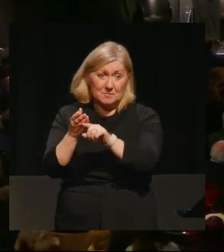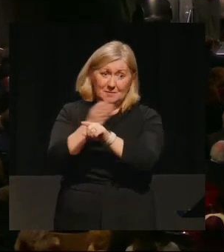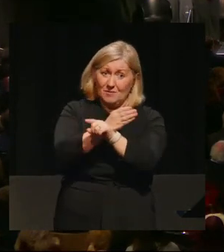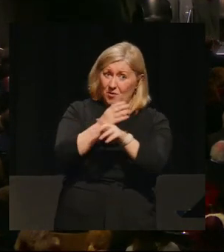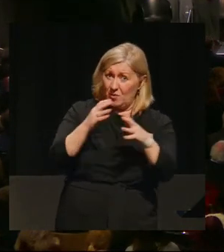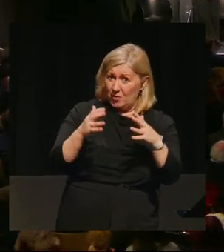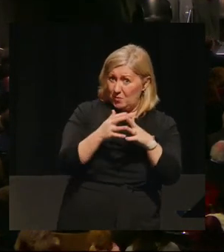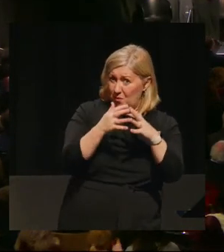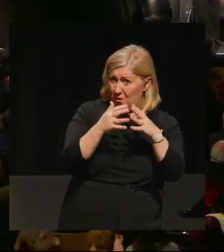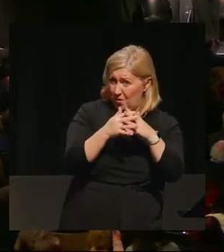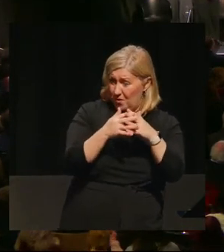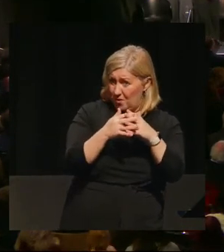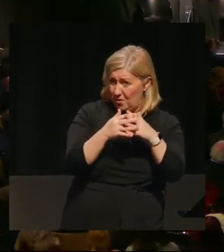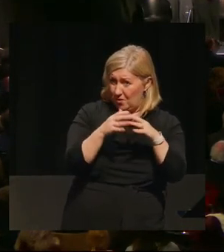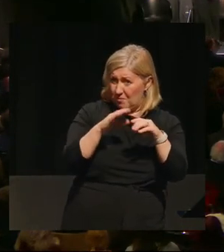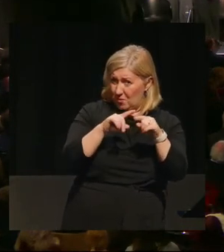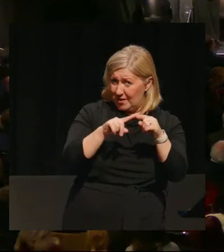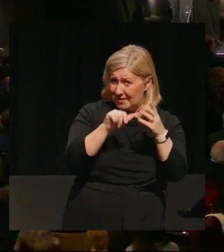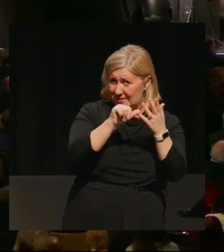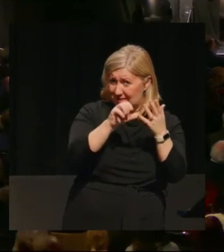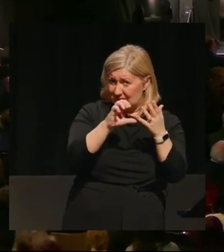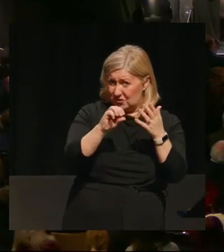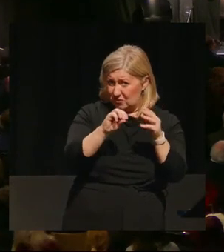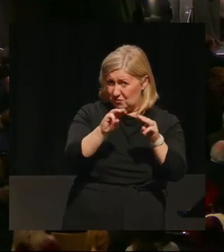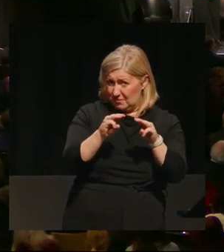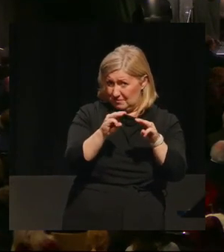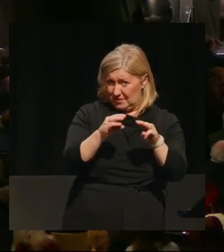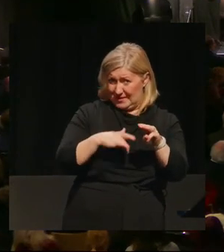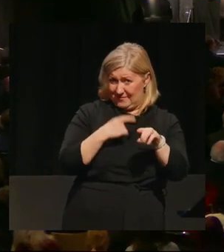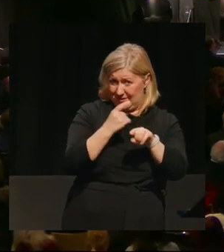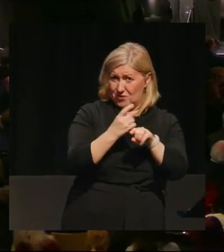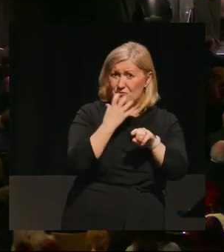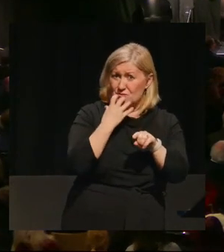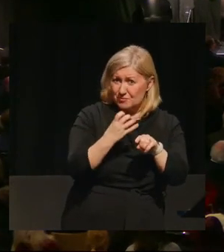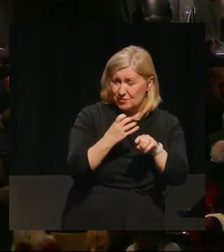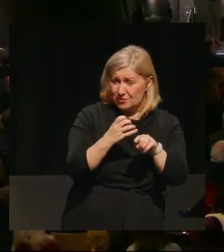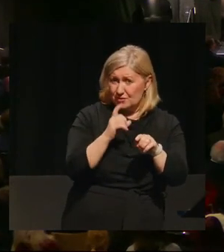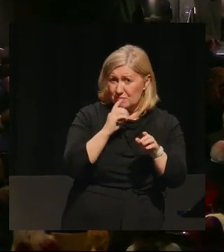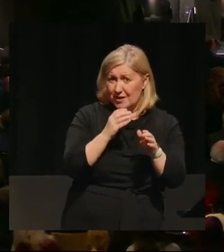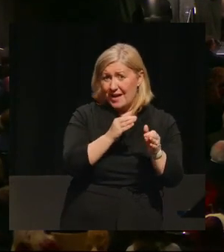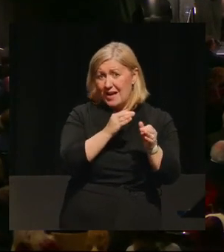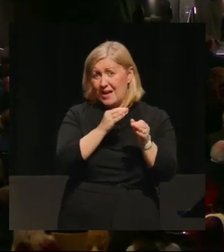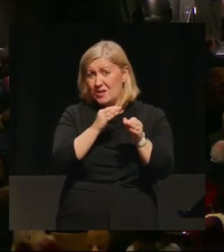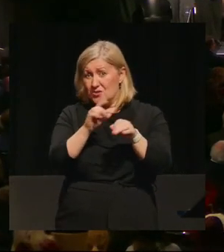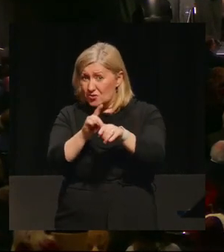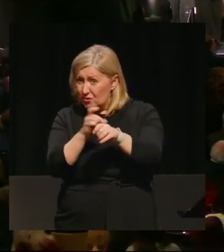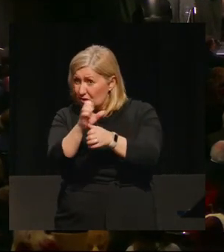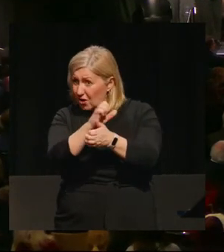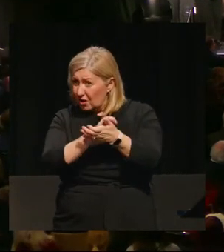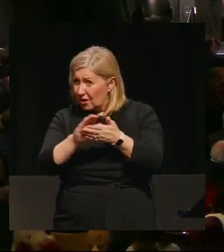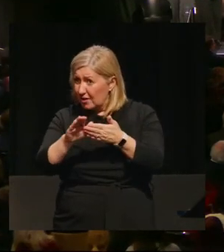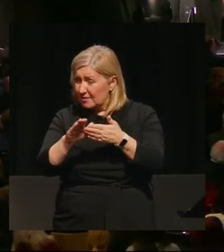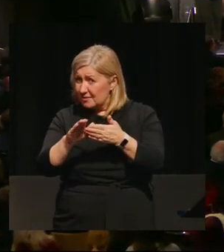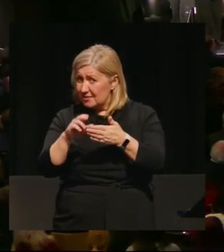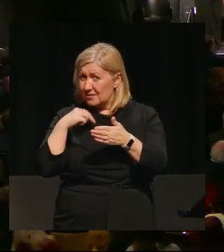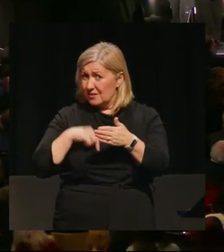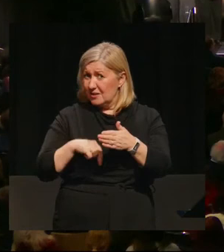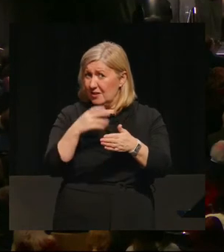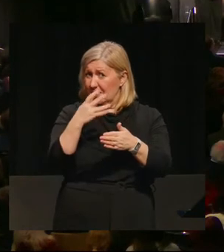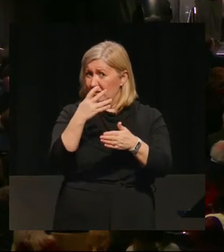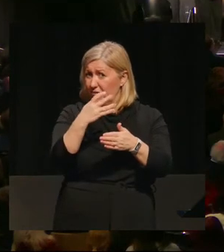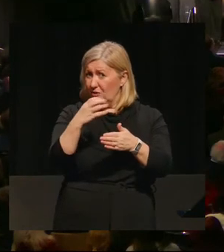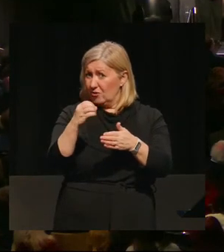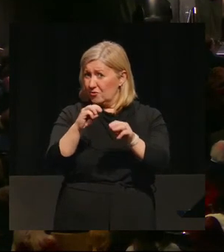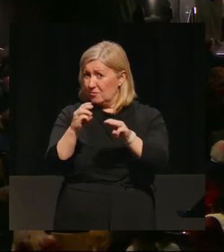461 of them were murdered in the Holocaust. Most important for me is the memorial school on the synagogue